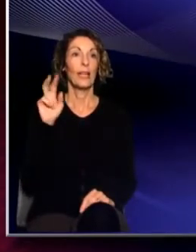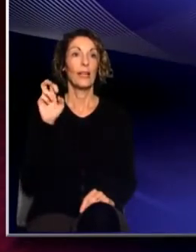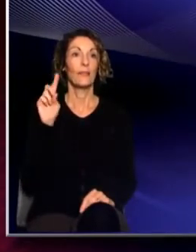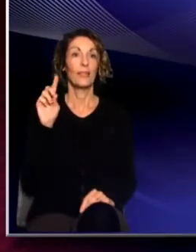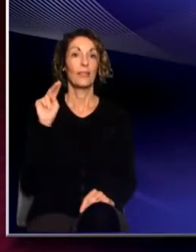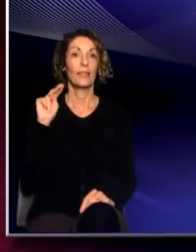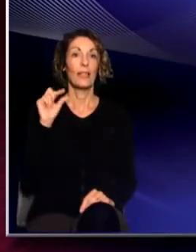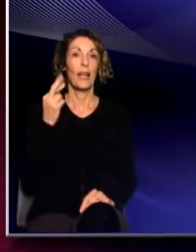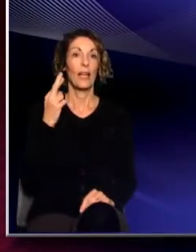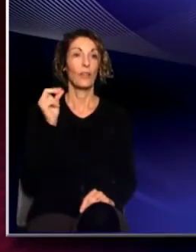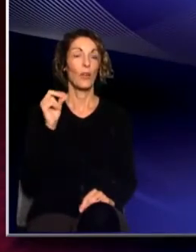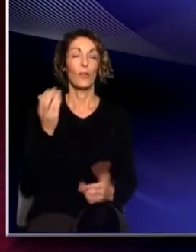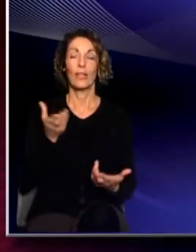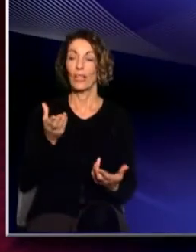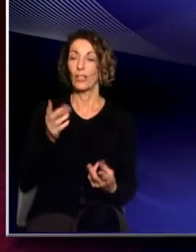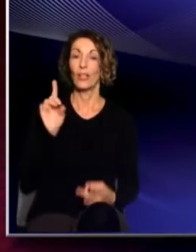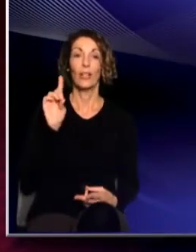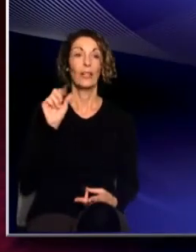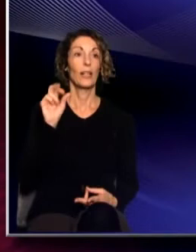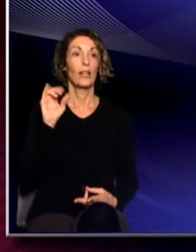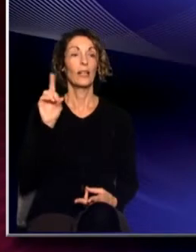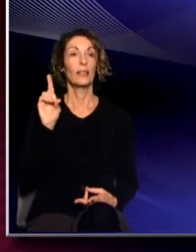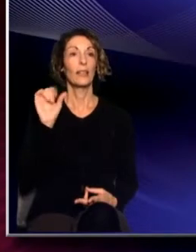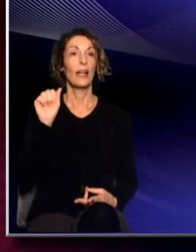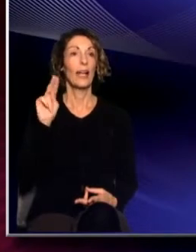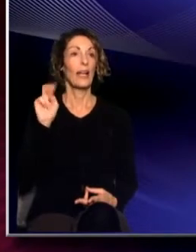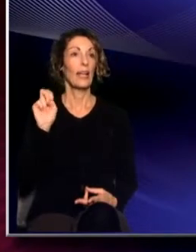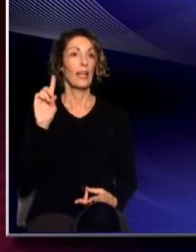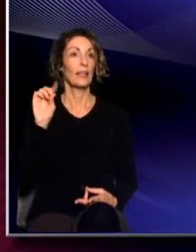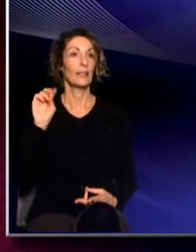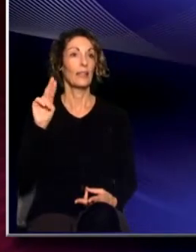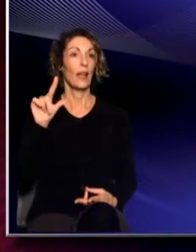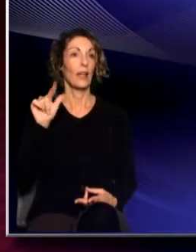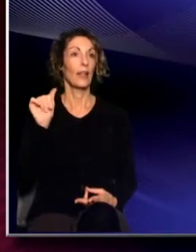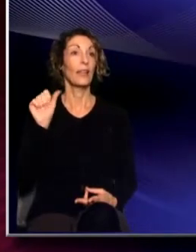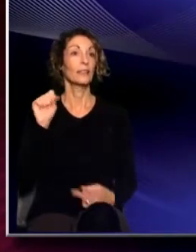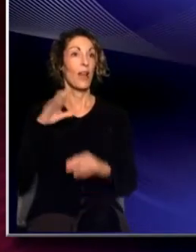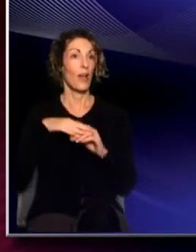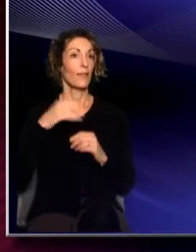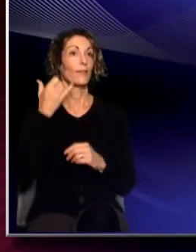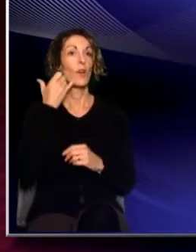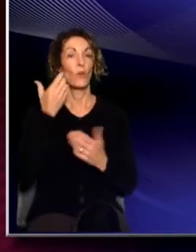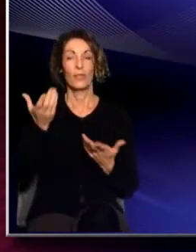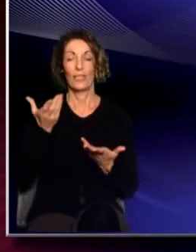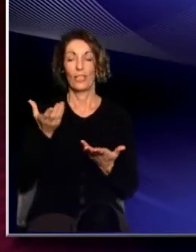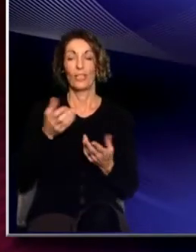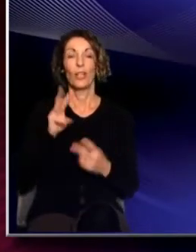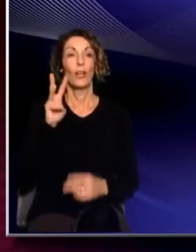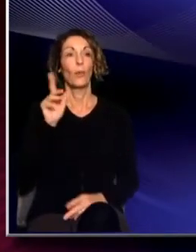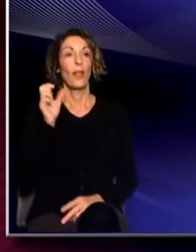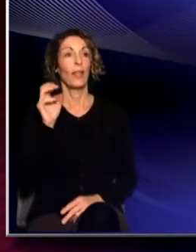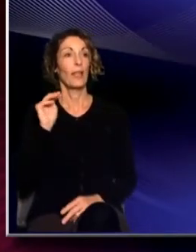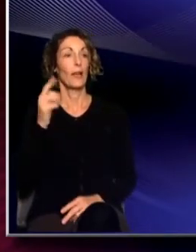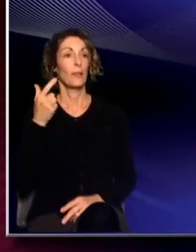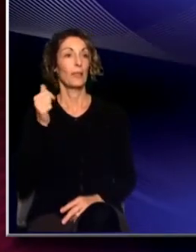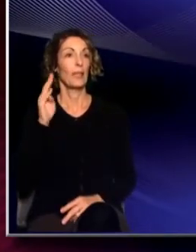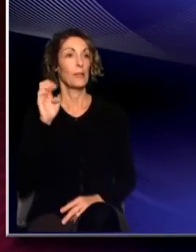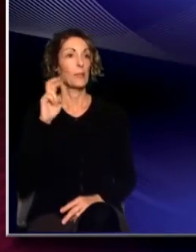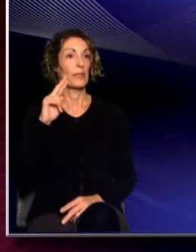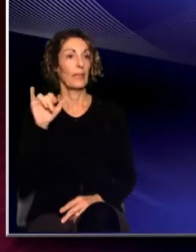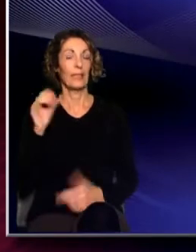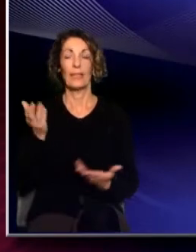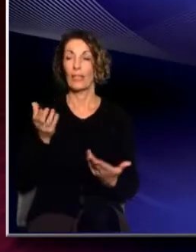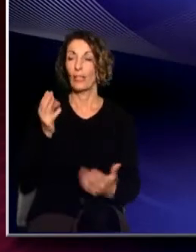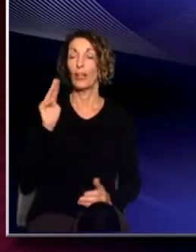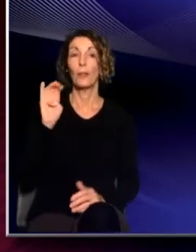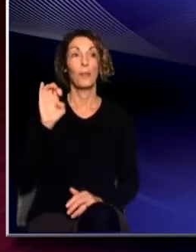Present. Diane Douglas, Present by phone. William Gibney, I am here. Michael